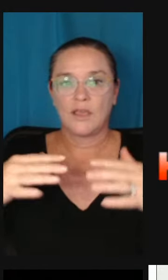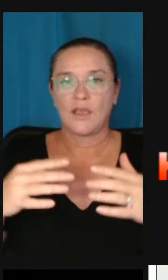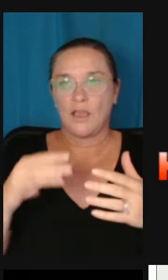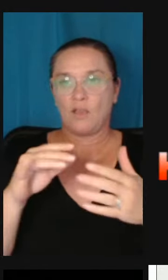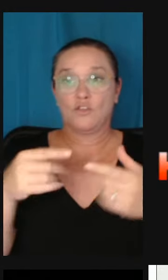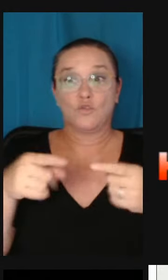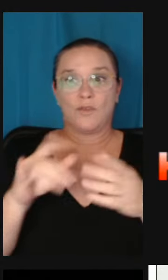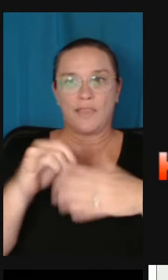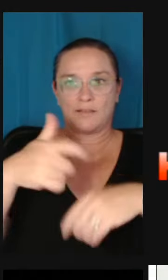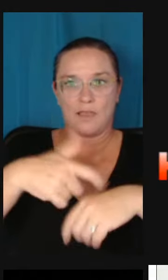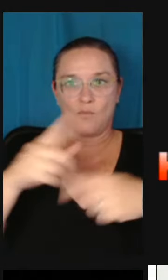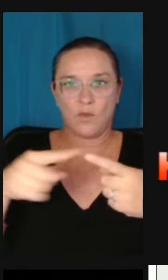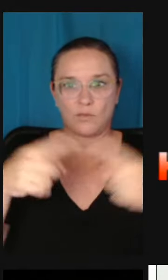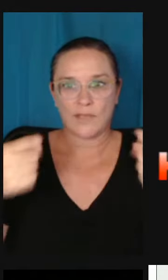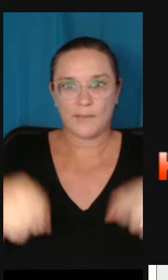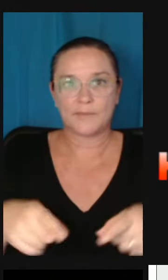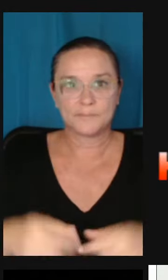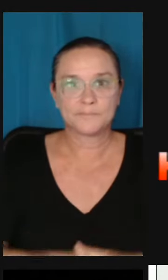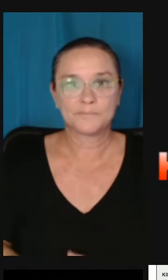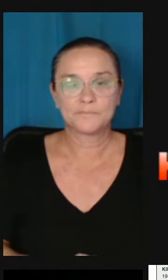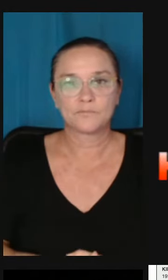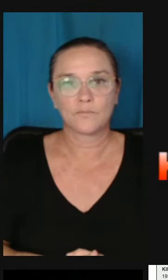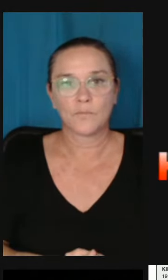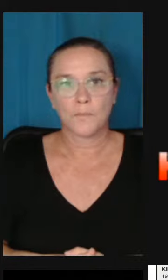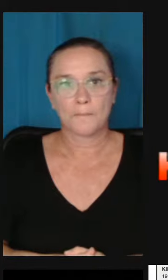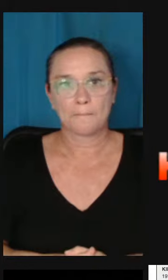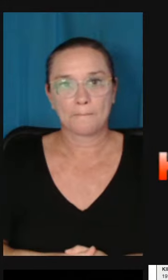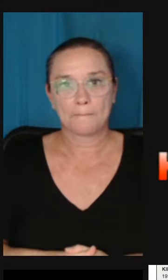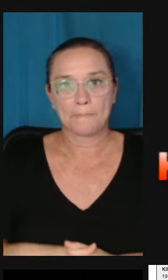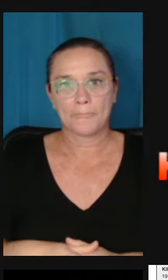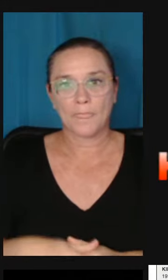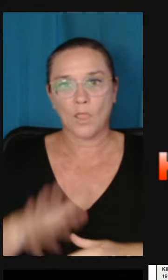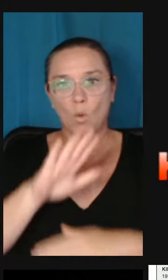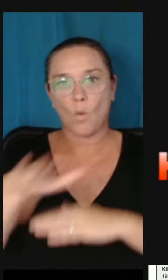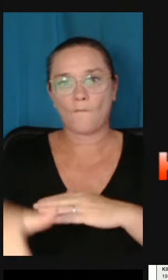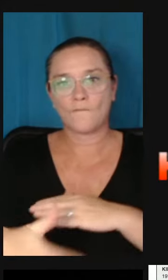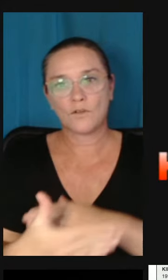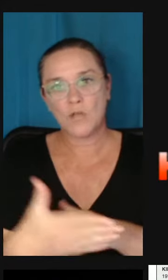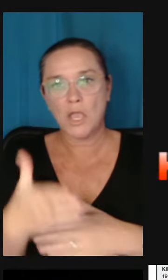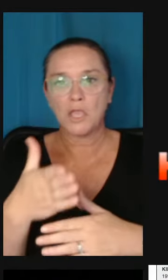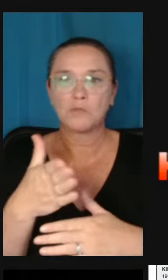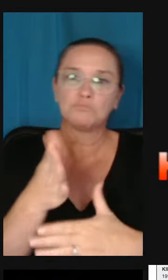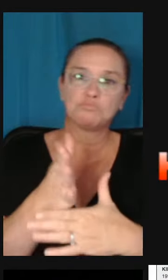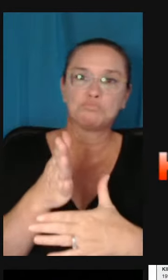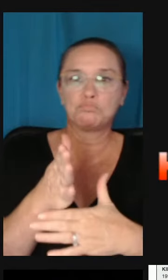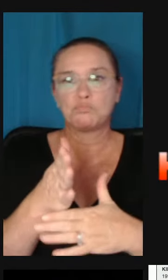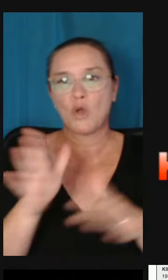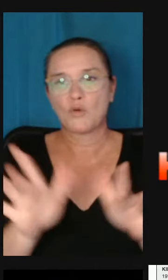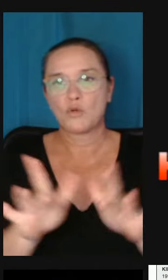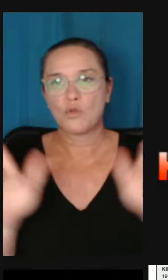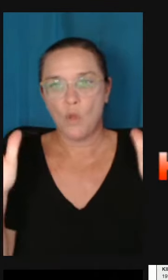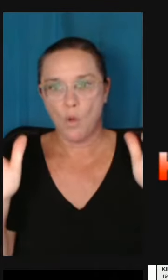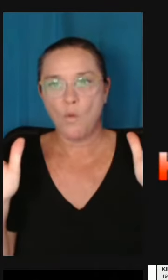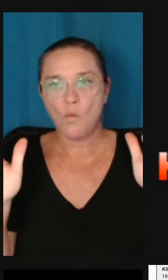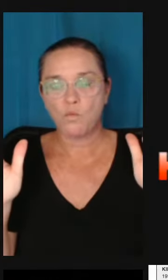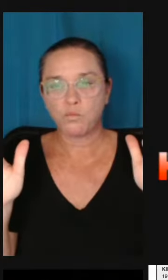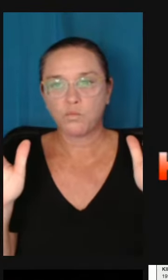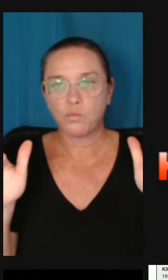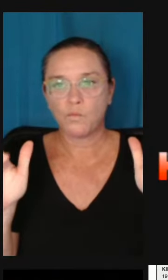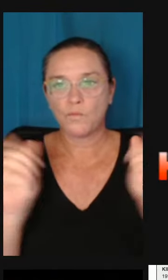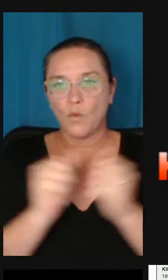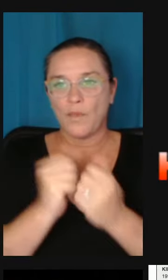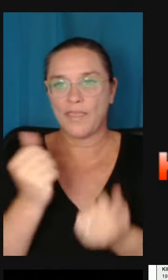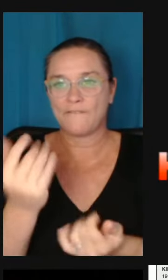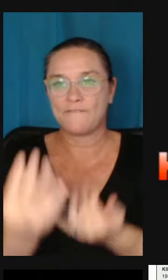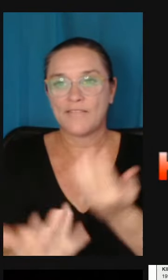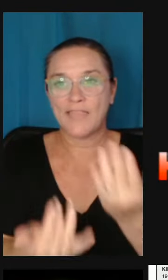occurring. They note overnight moderate glow was observed with